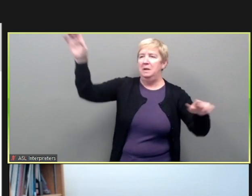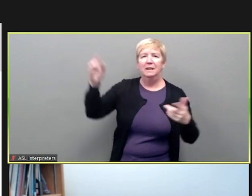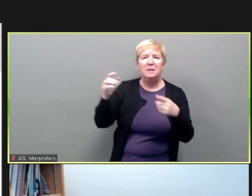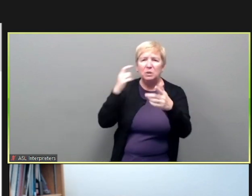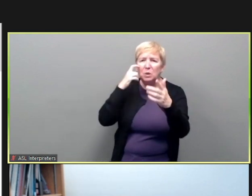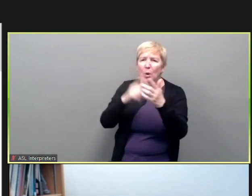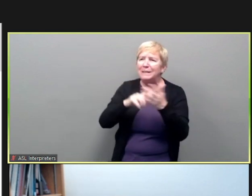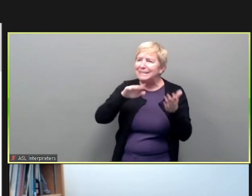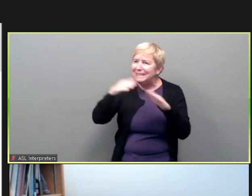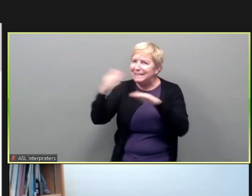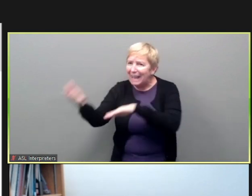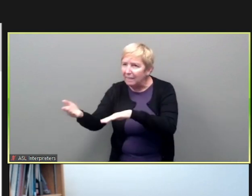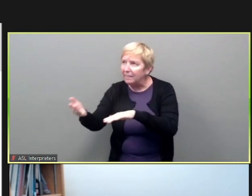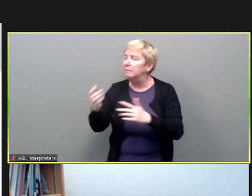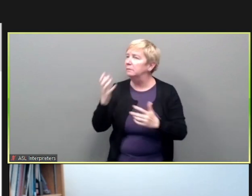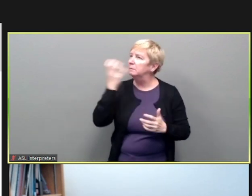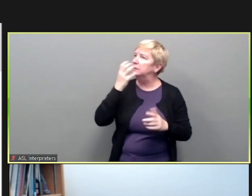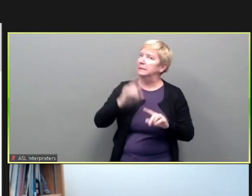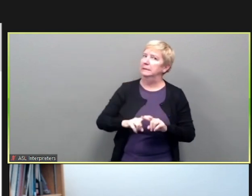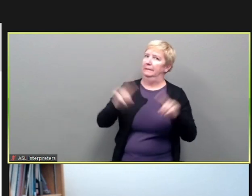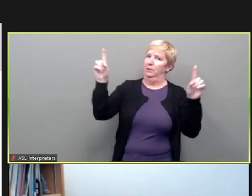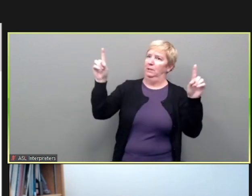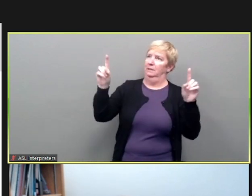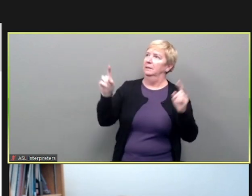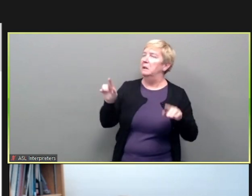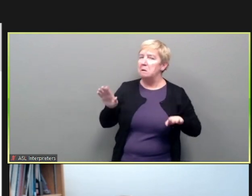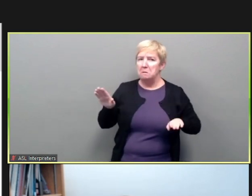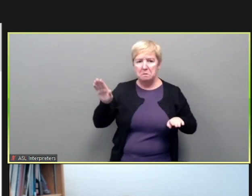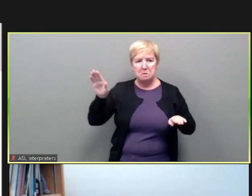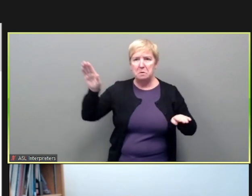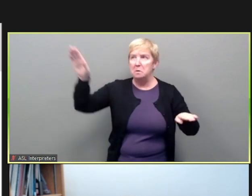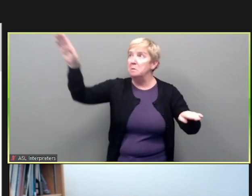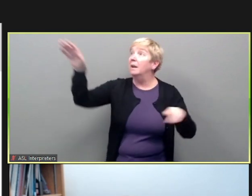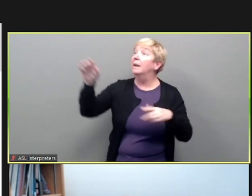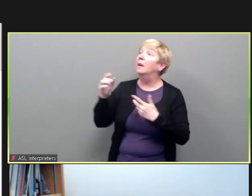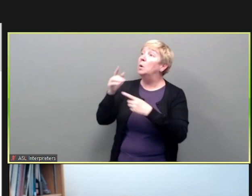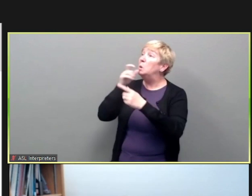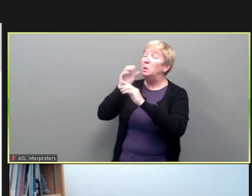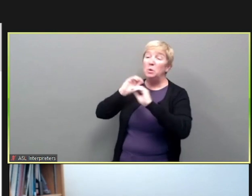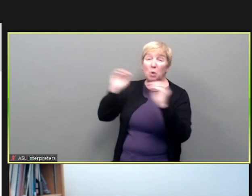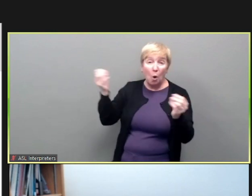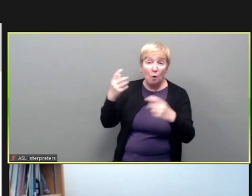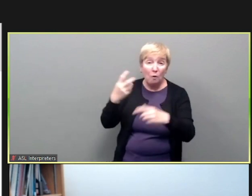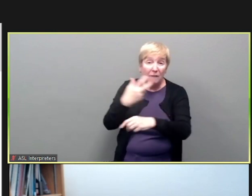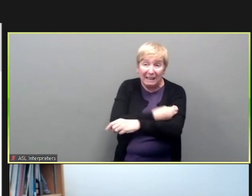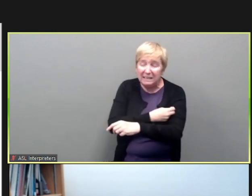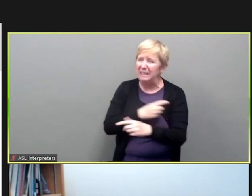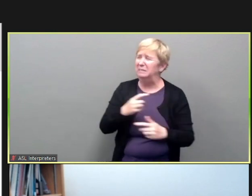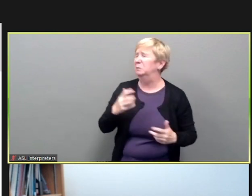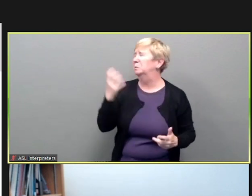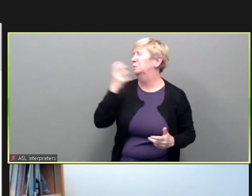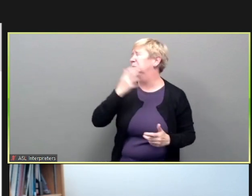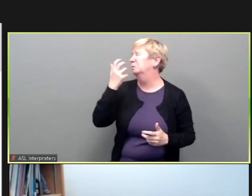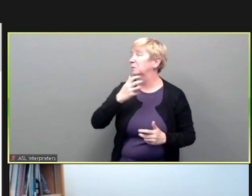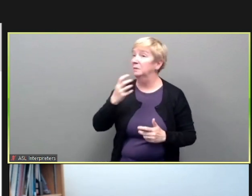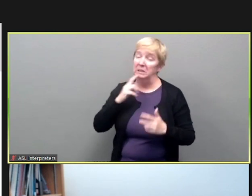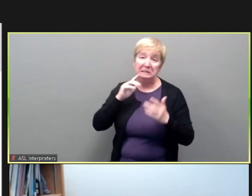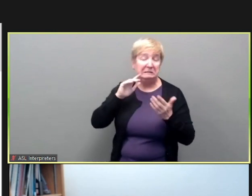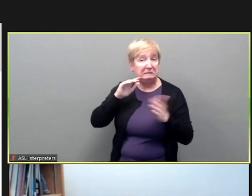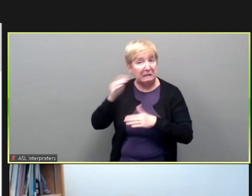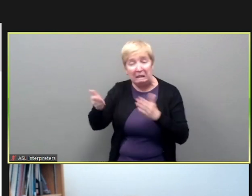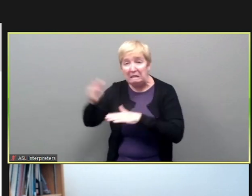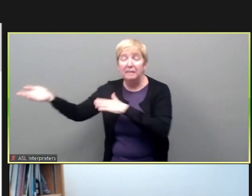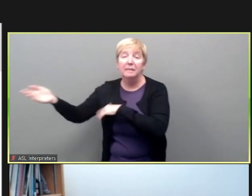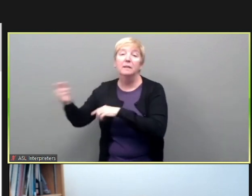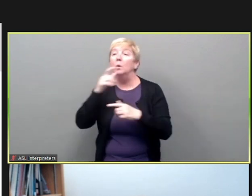rate. And you can see that the vaccines appear to be preventing large numbers of deaths. So